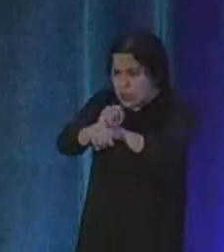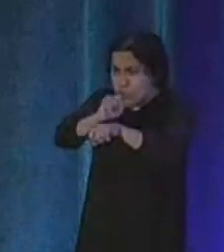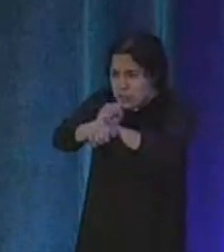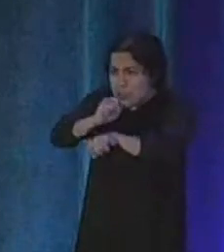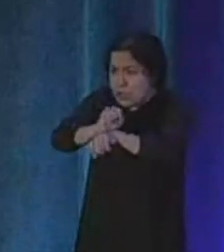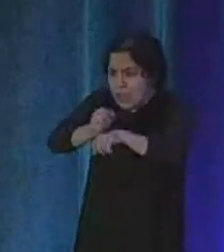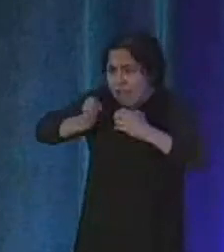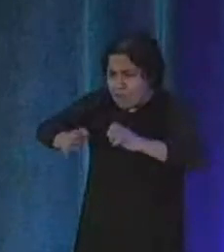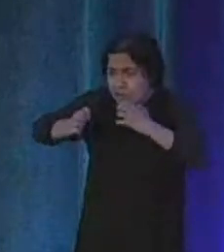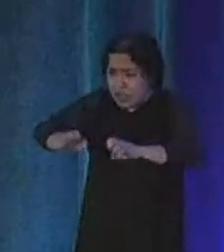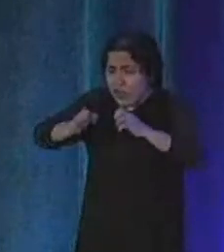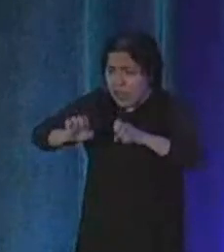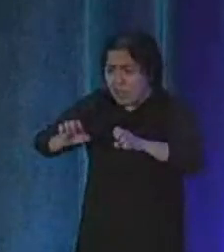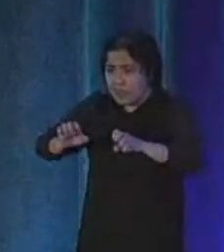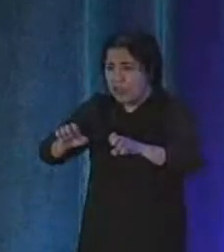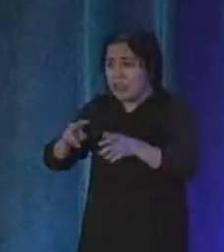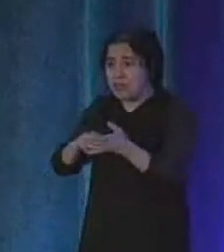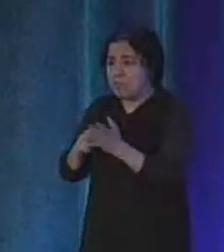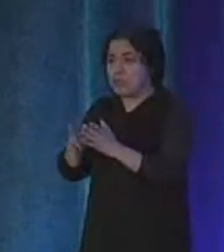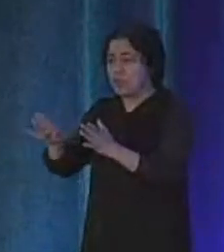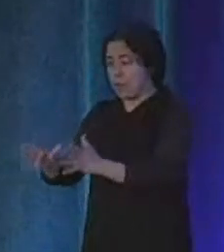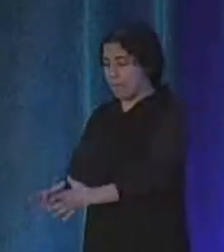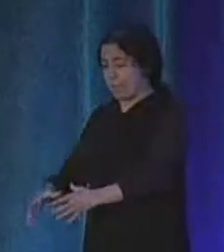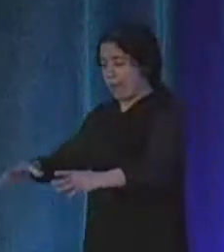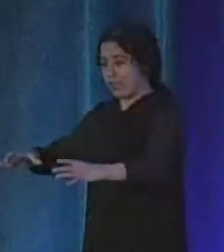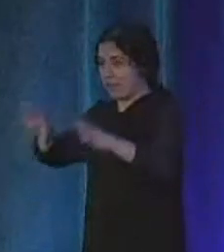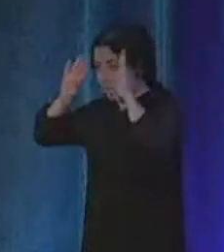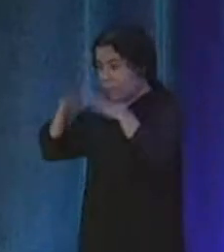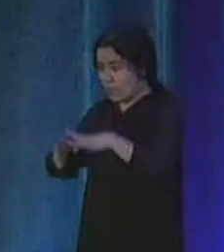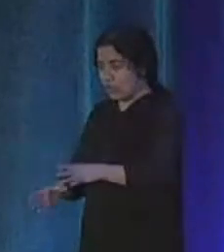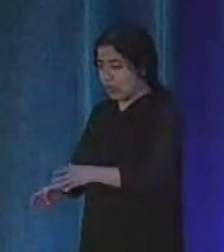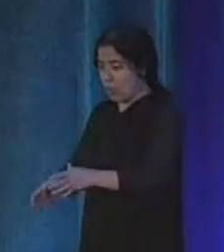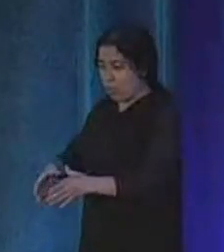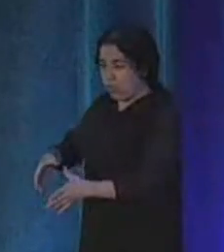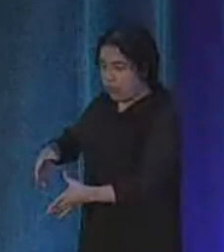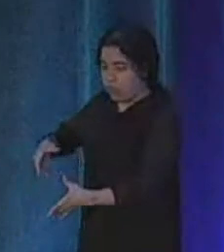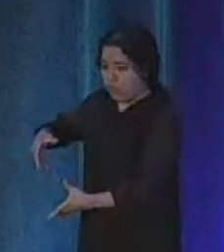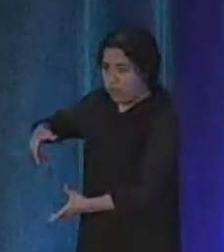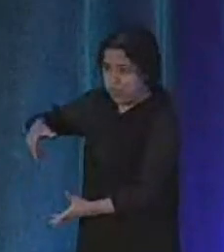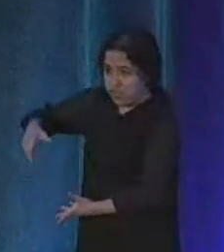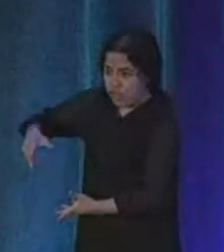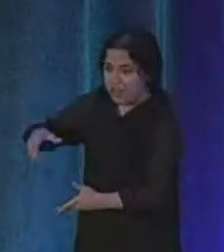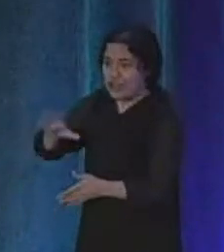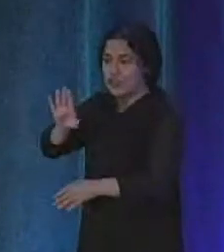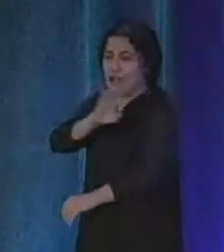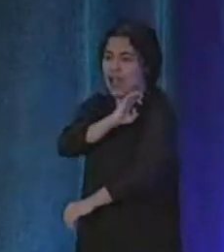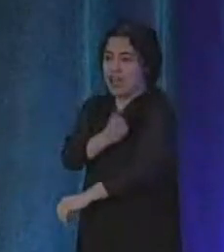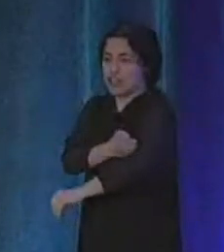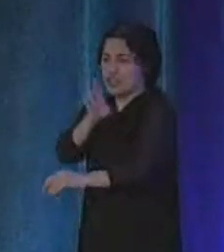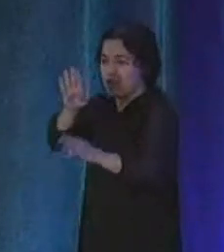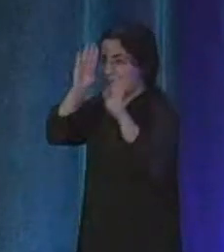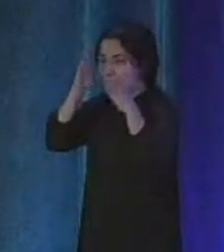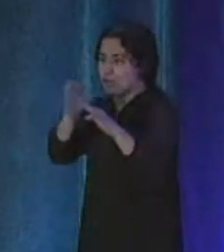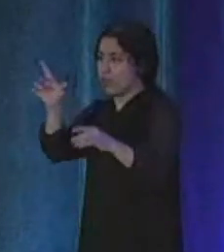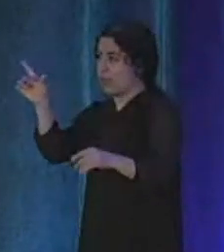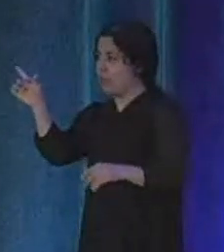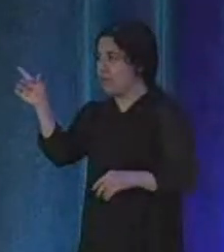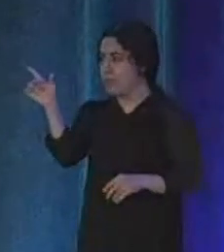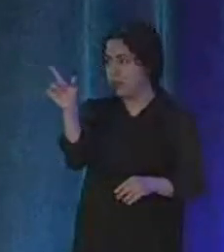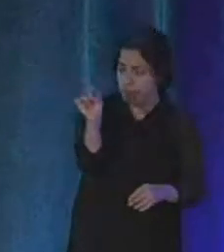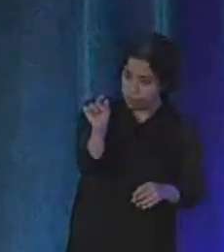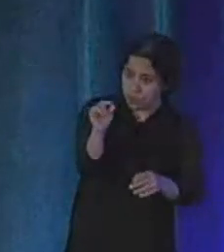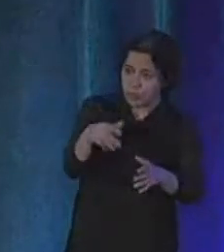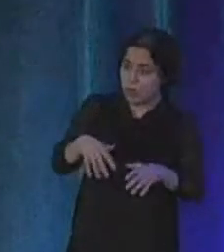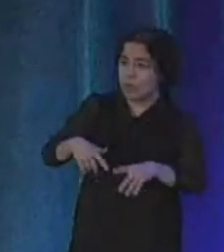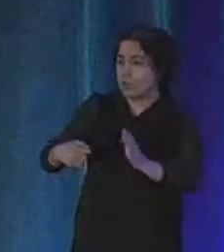effort, you kind of start dumping out the water in the bucket, and it does take time for that bucket to begin to fill back up again. So there